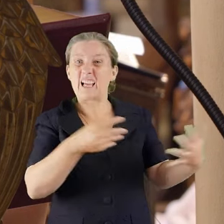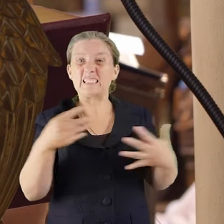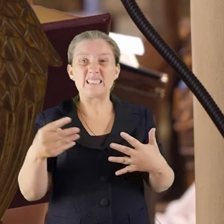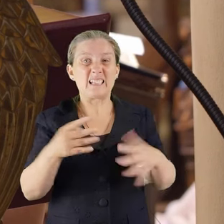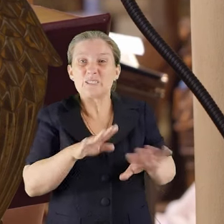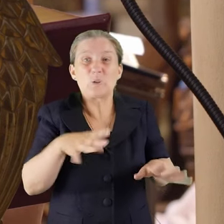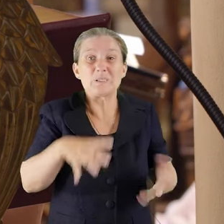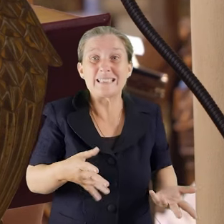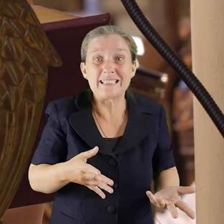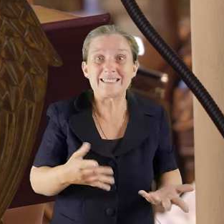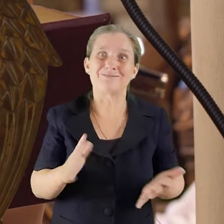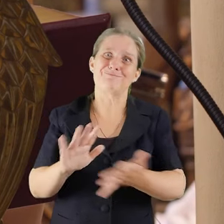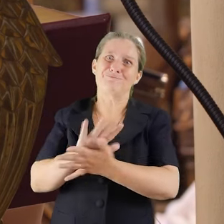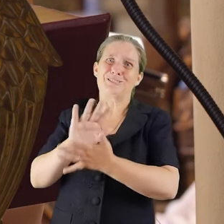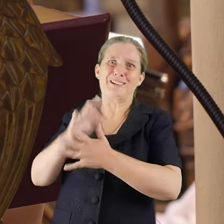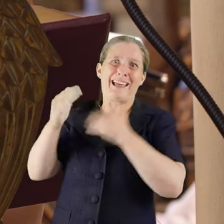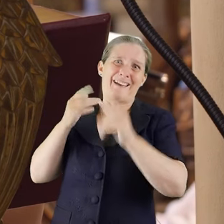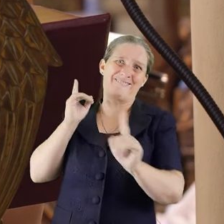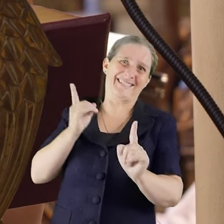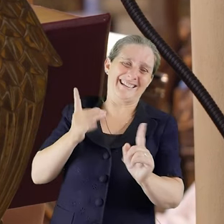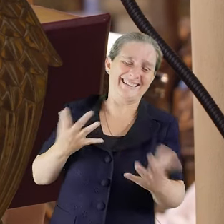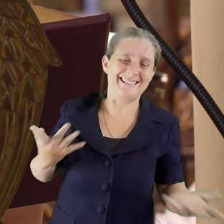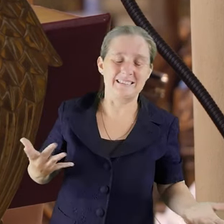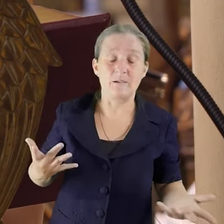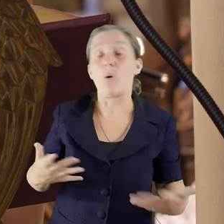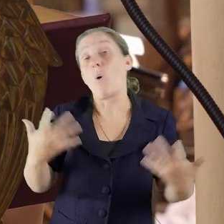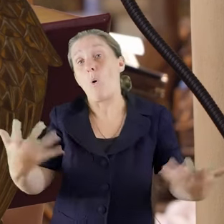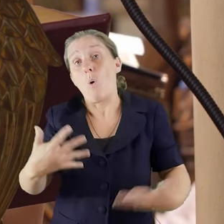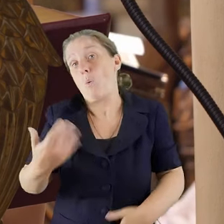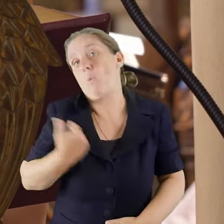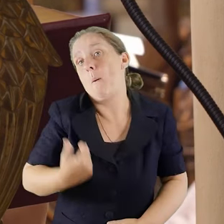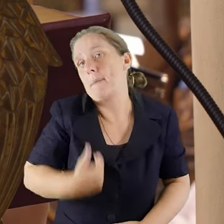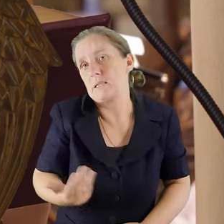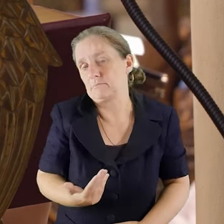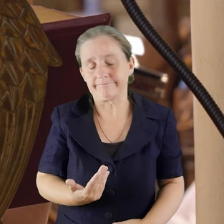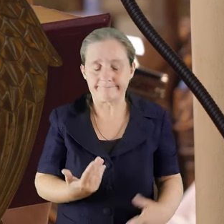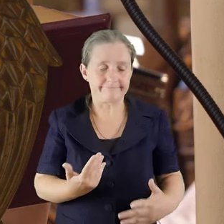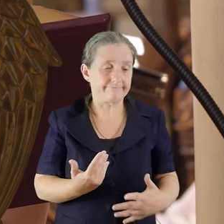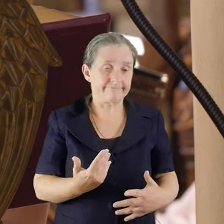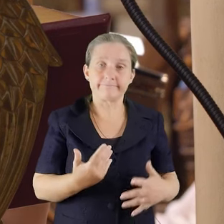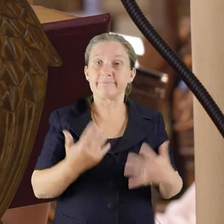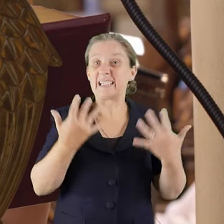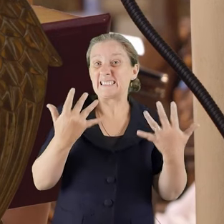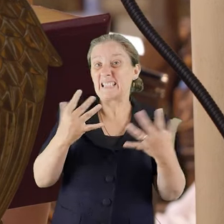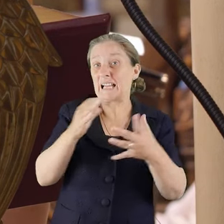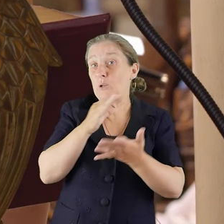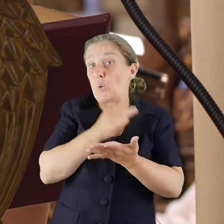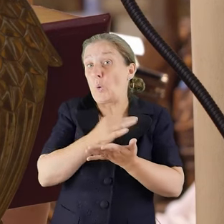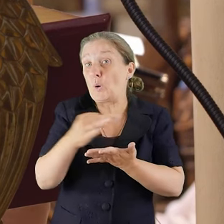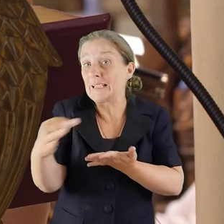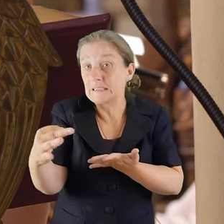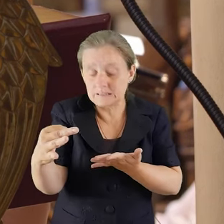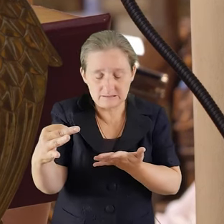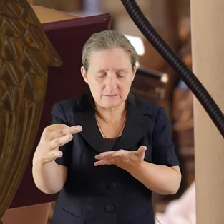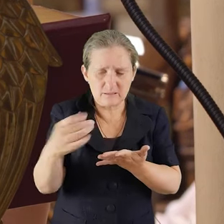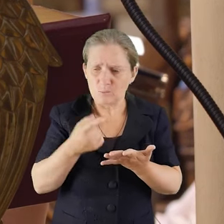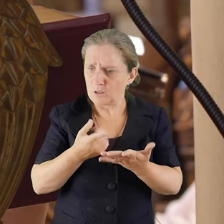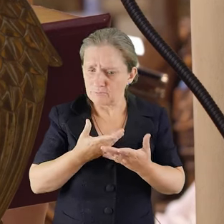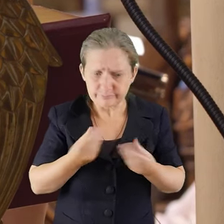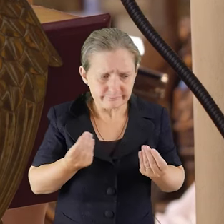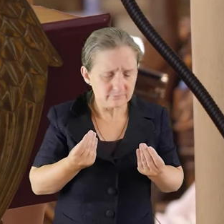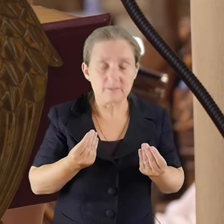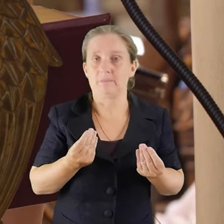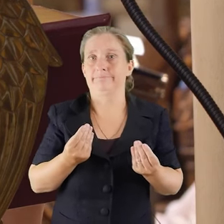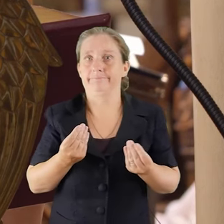repentance. Or what woman, having 10 silver coins, if she loses one of them, does